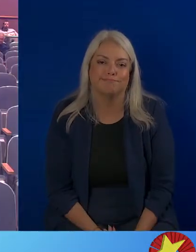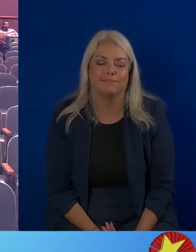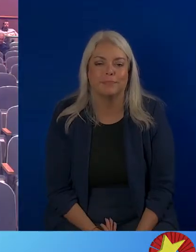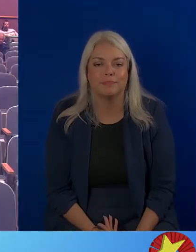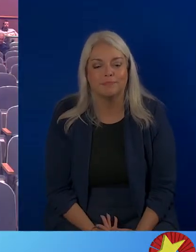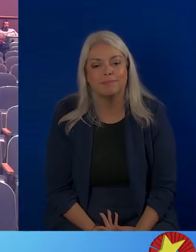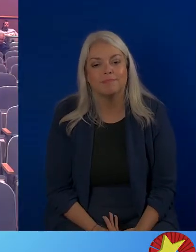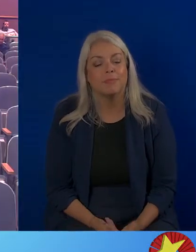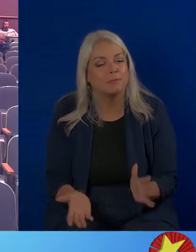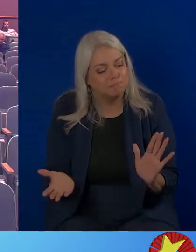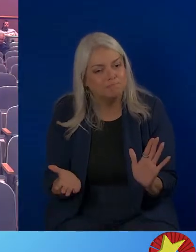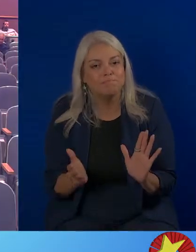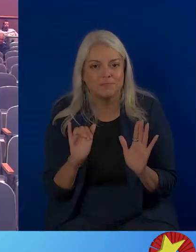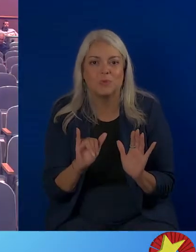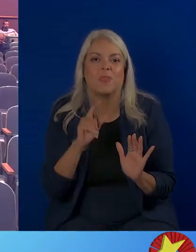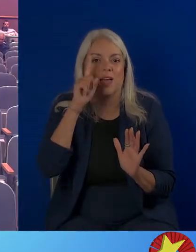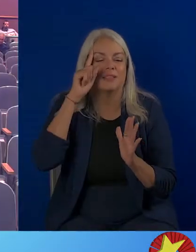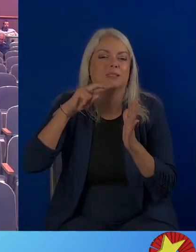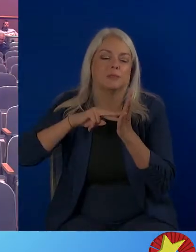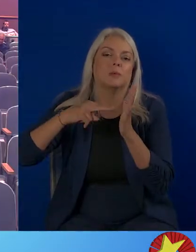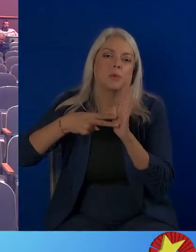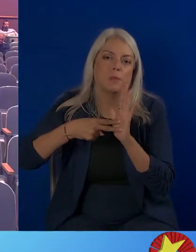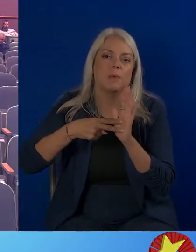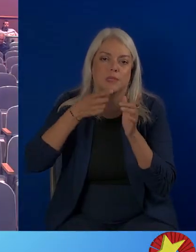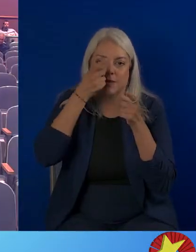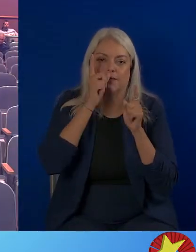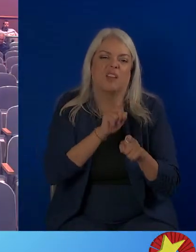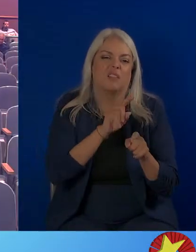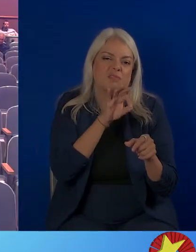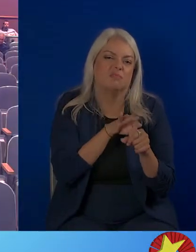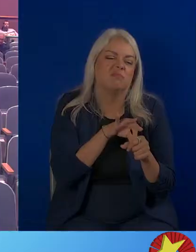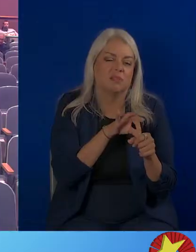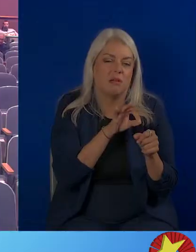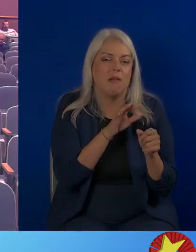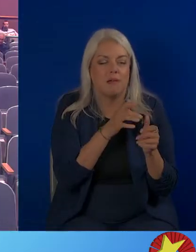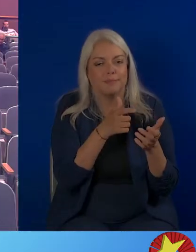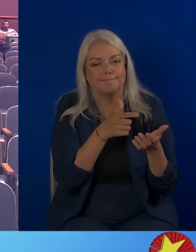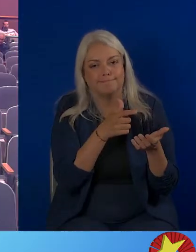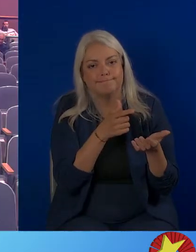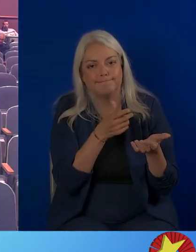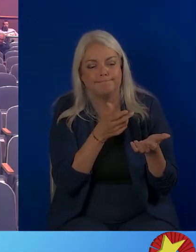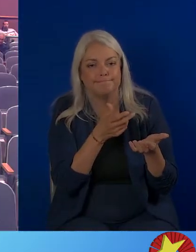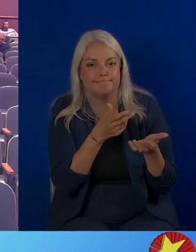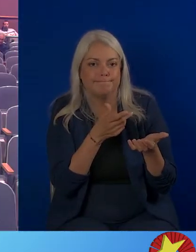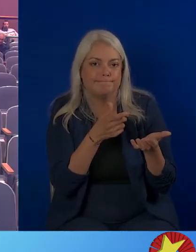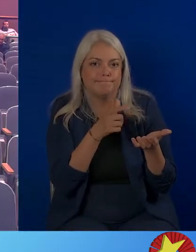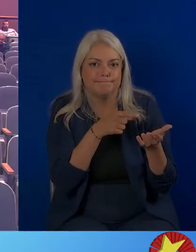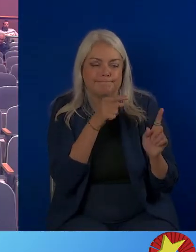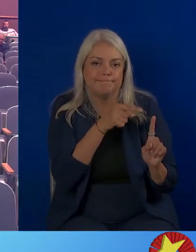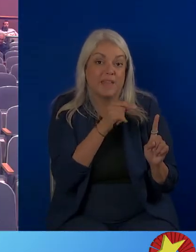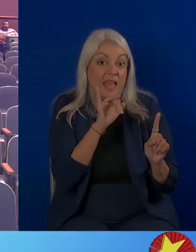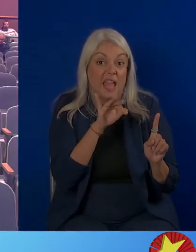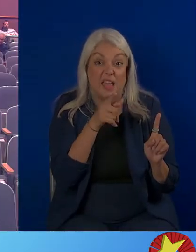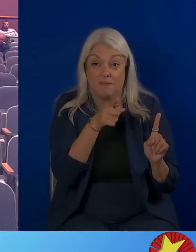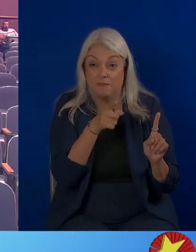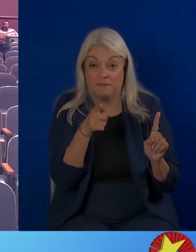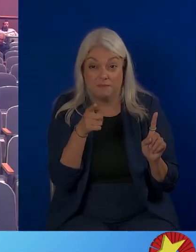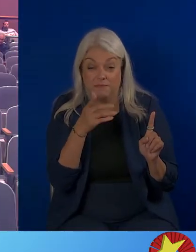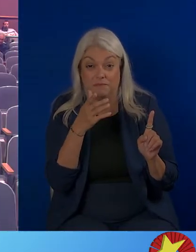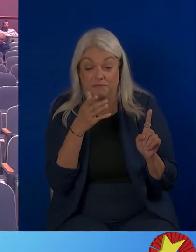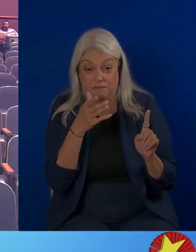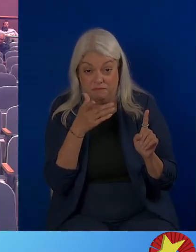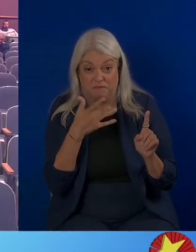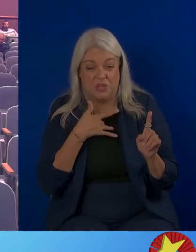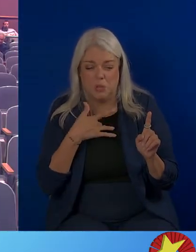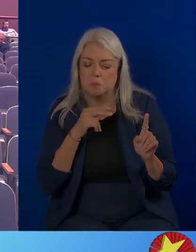But yeah, that's the purpose of the consent agenda item. So if any member of the board still maintains that they want to